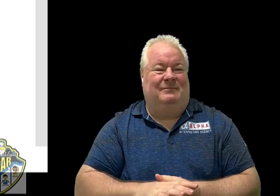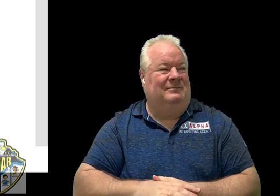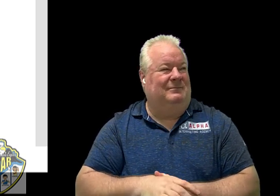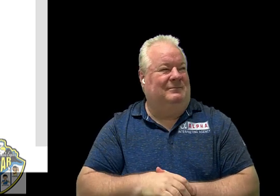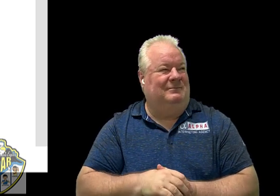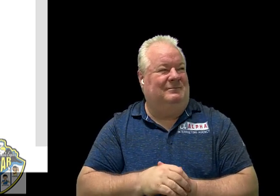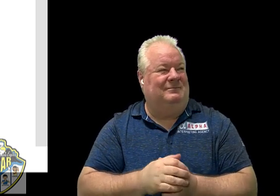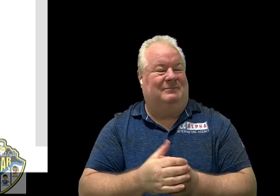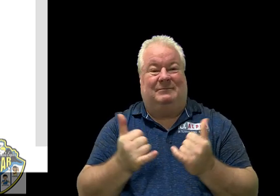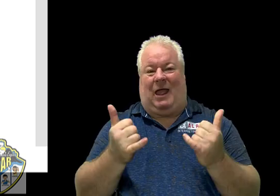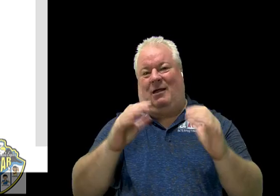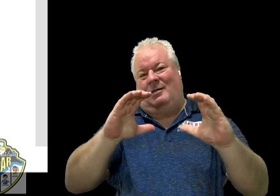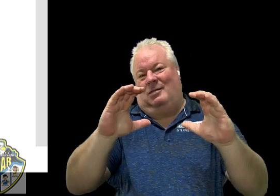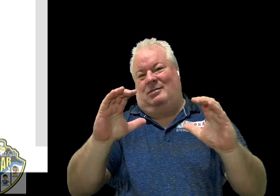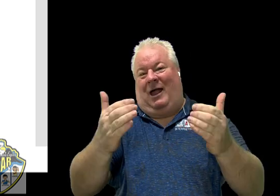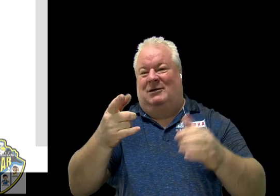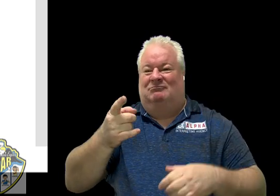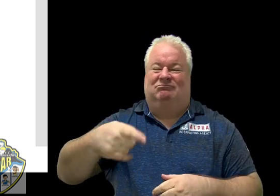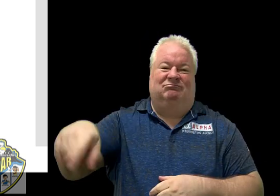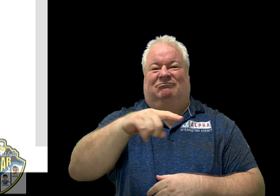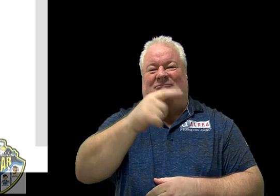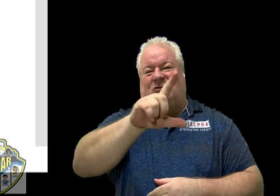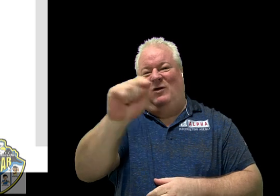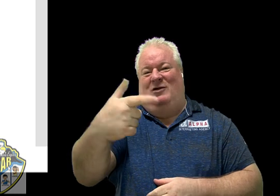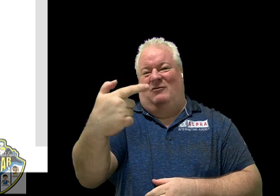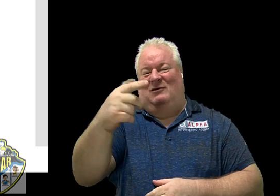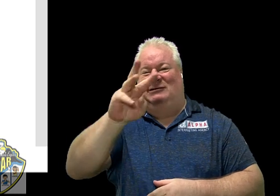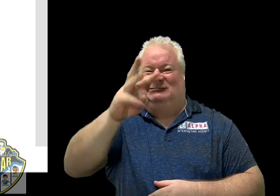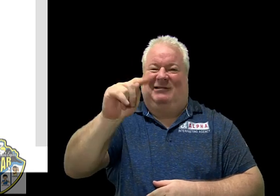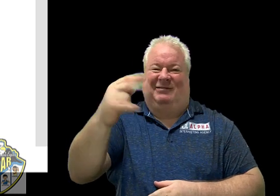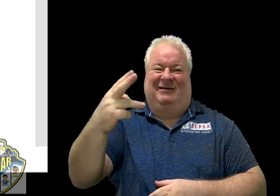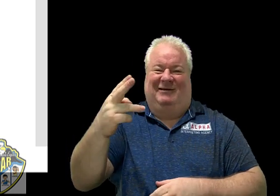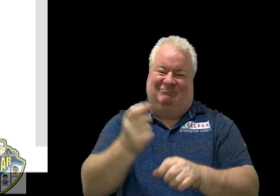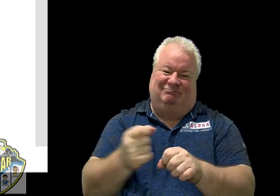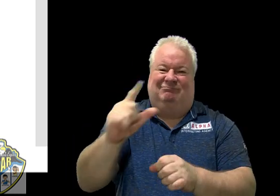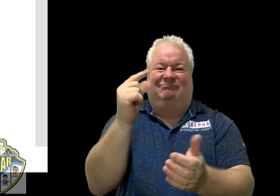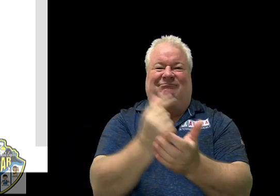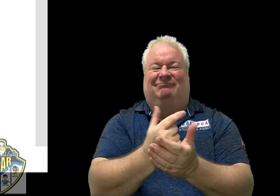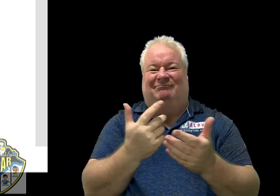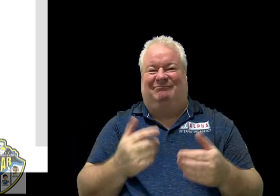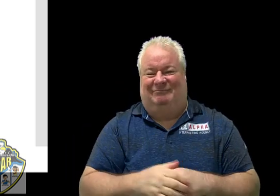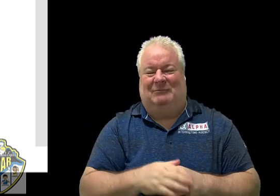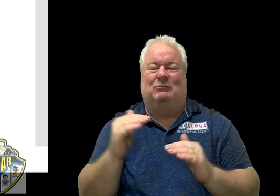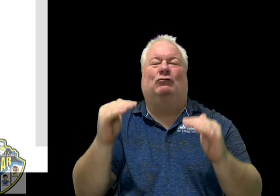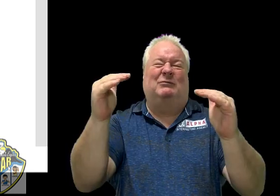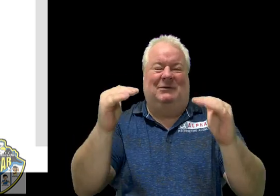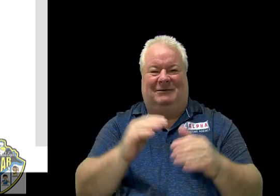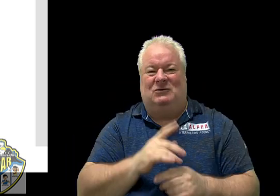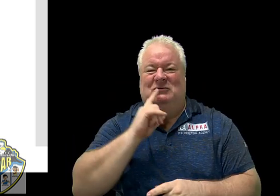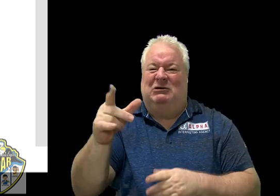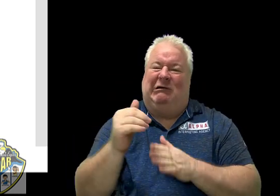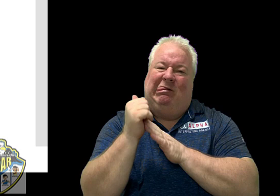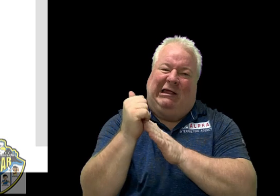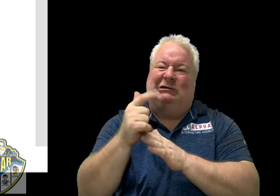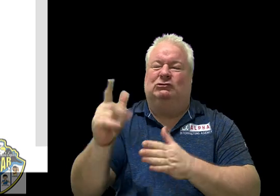And now our class of 2021 sixth grade scholars, our role models, our leaders. We want